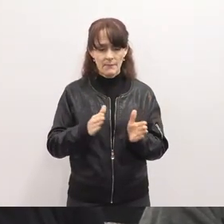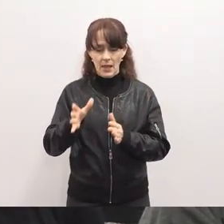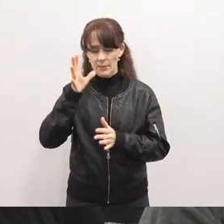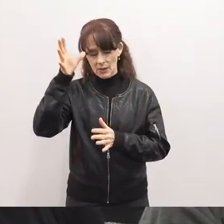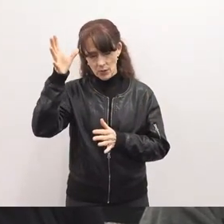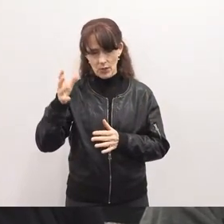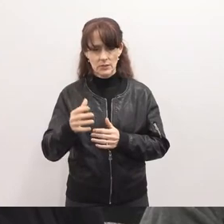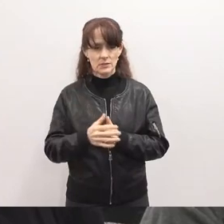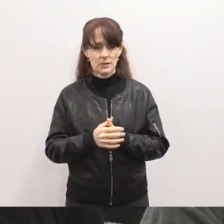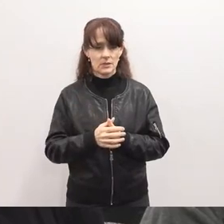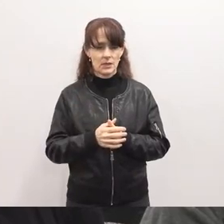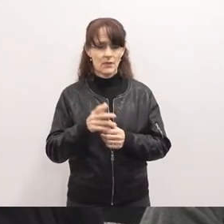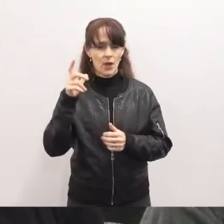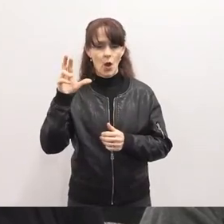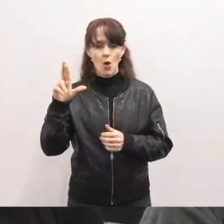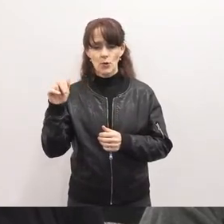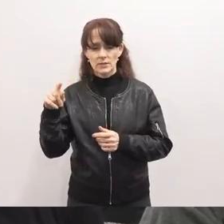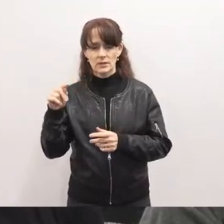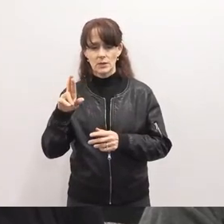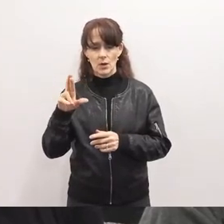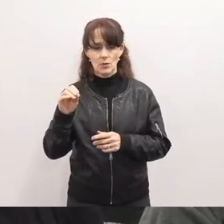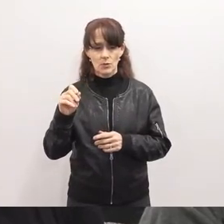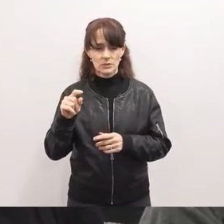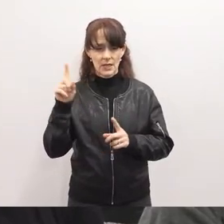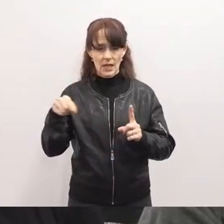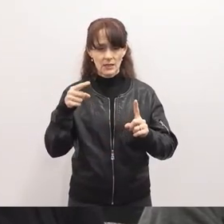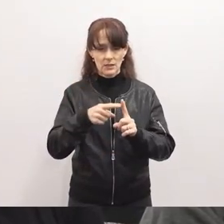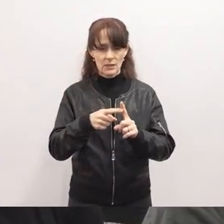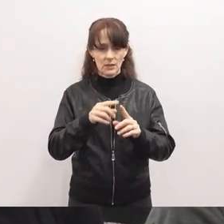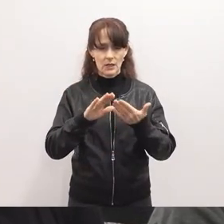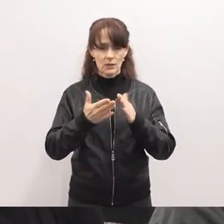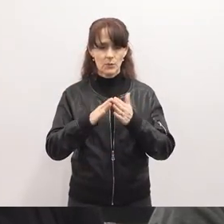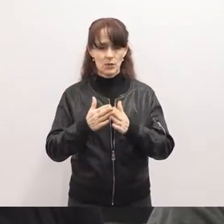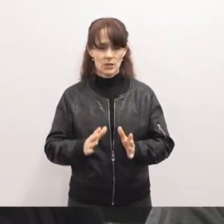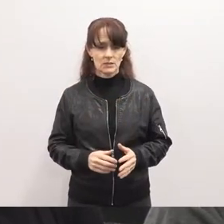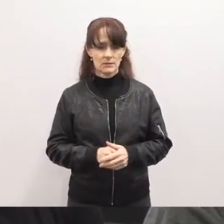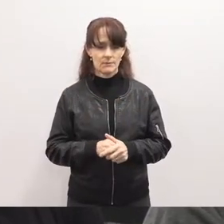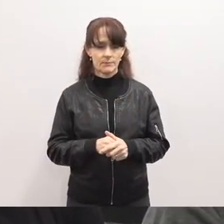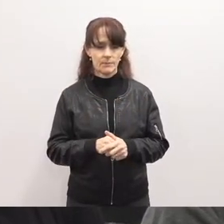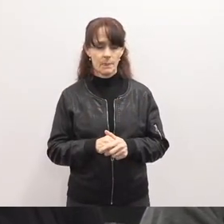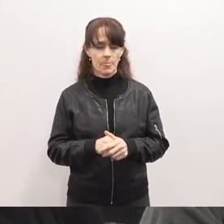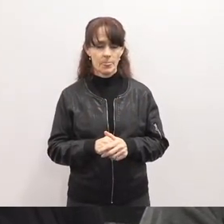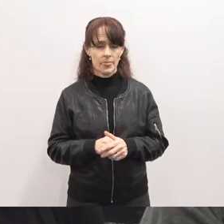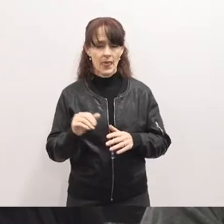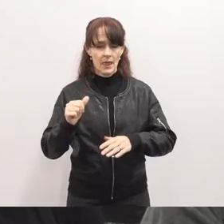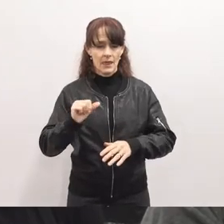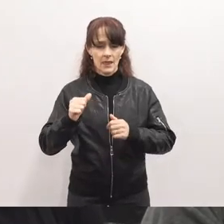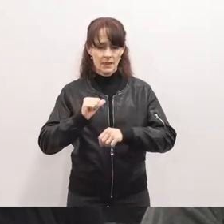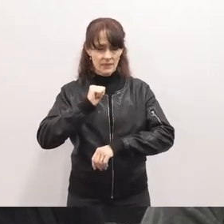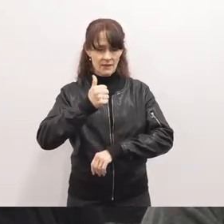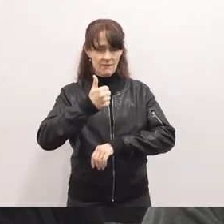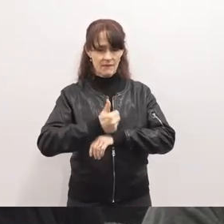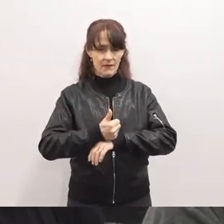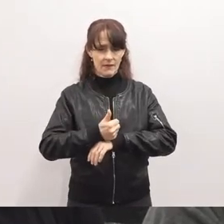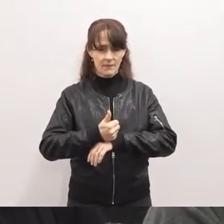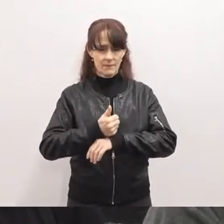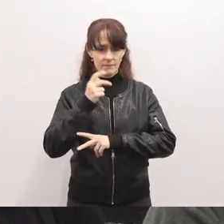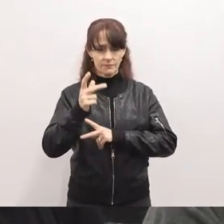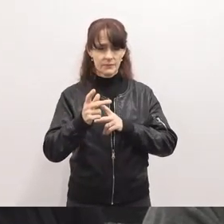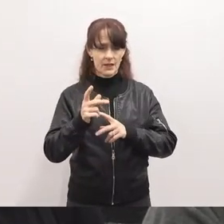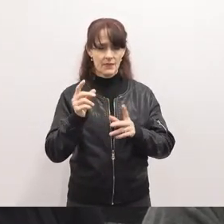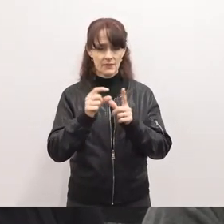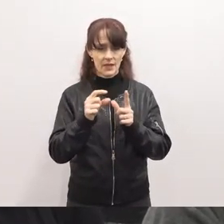in regards to their racist roots and racist targeting into communities. The founder of Planned Parenthood had these kind words